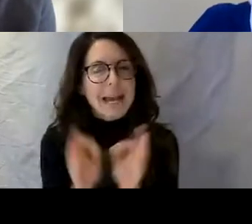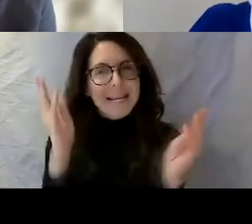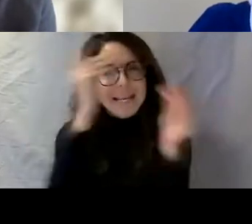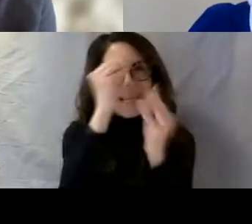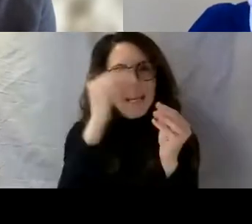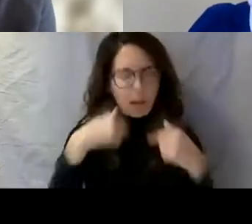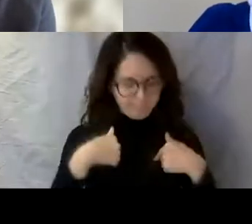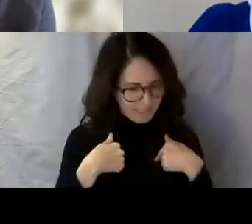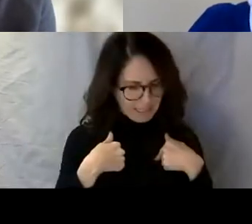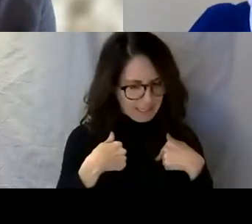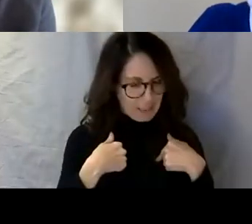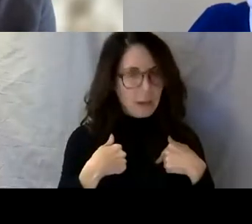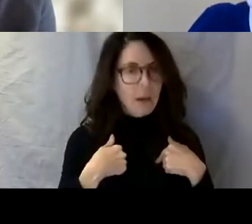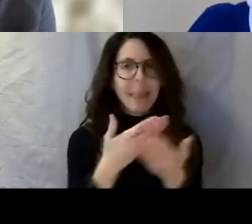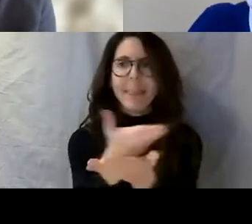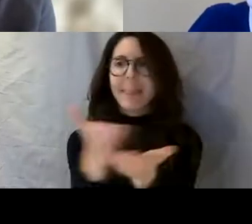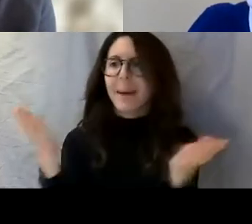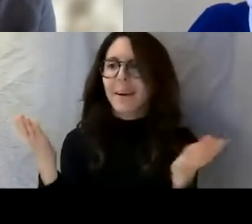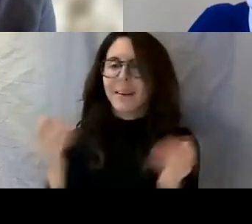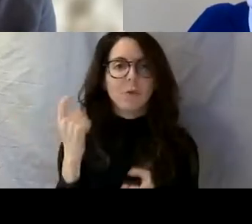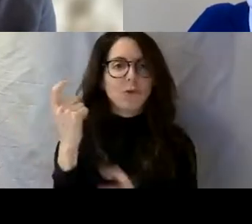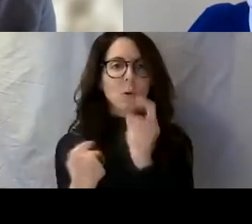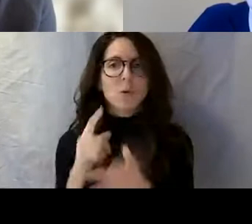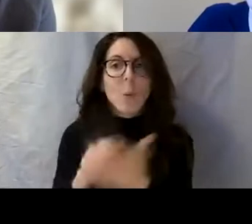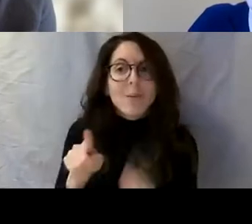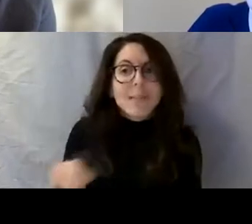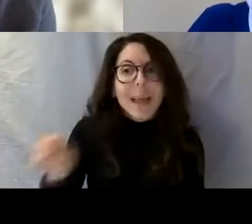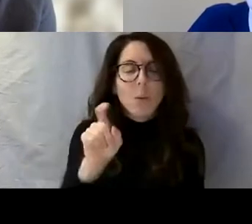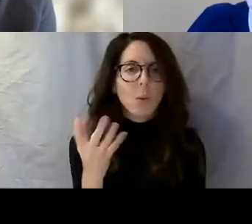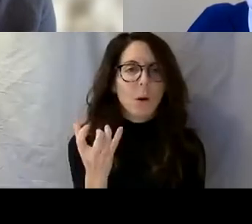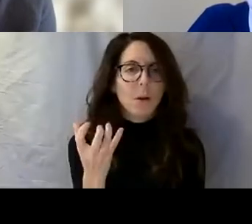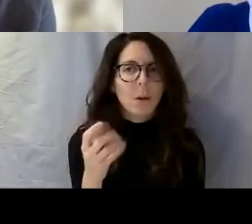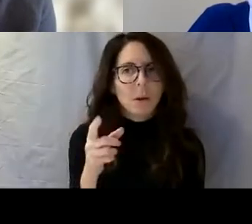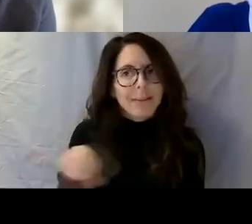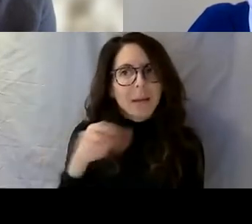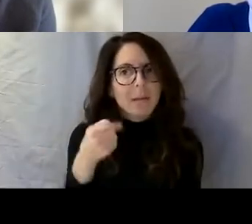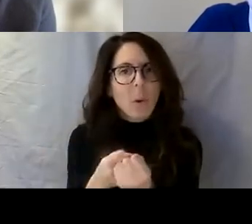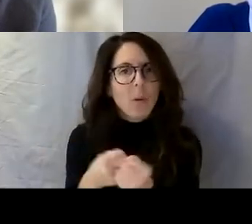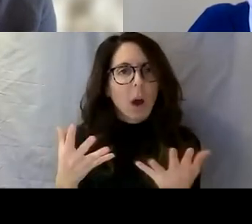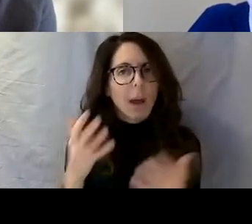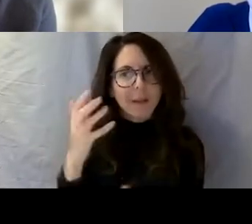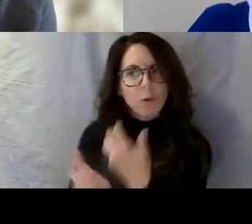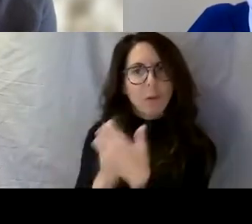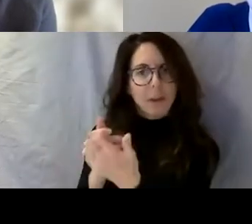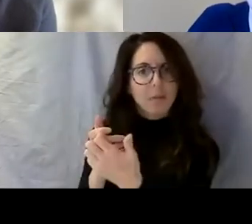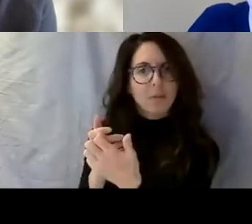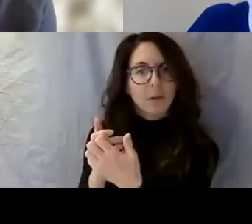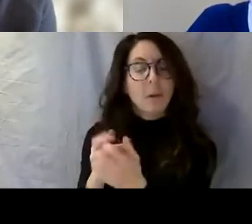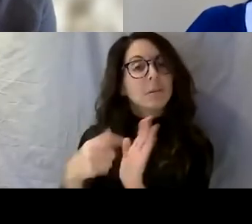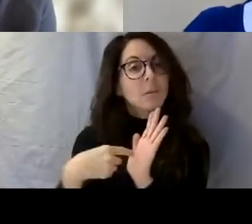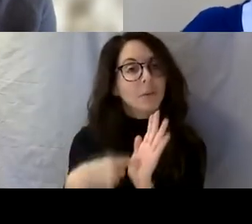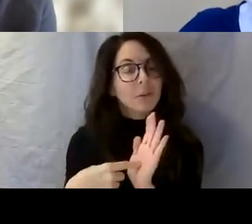about, what your donors are now thinking that they would prefer to support. So, think about it like this. Our